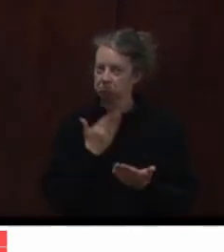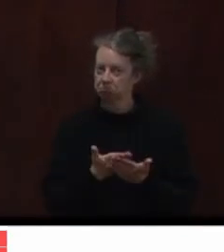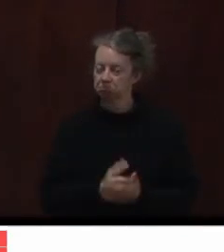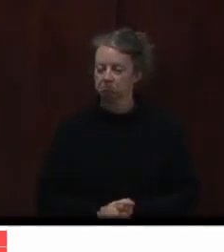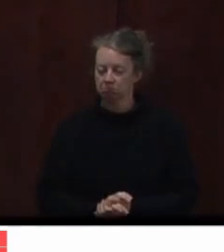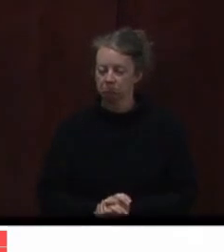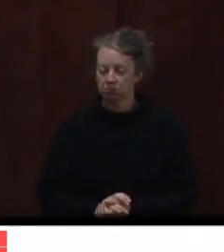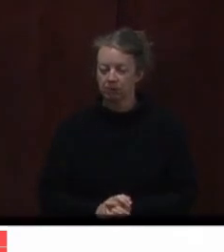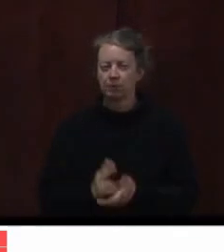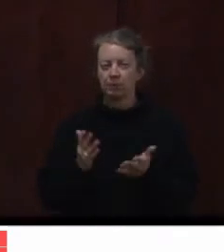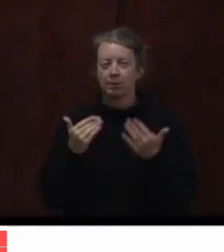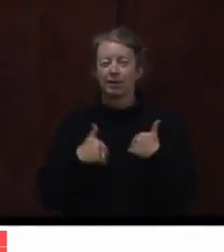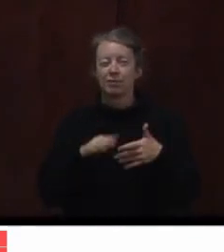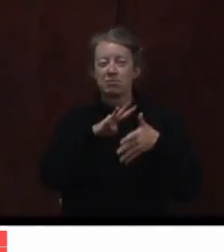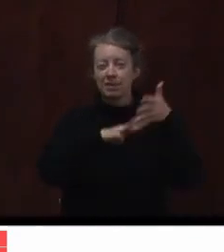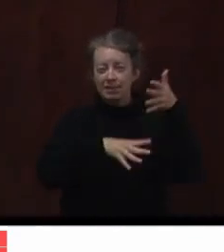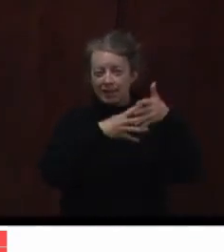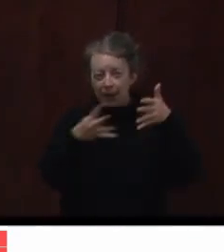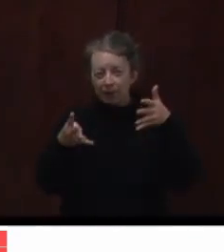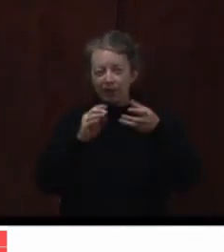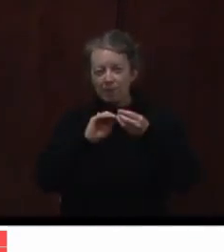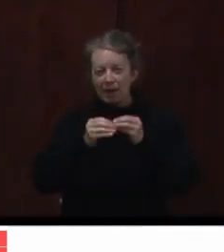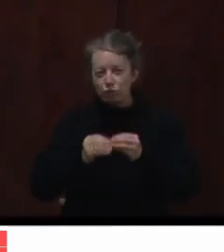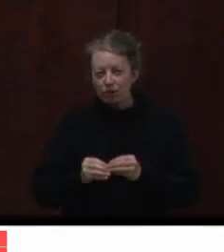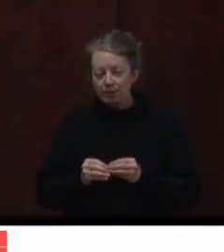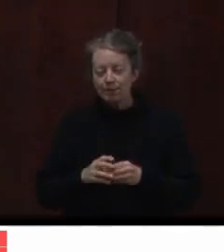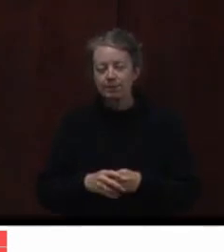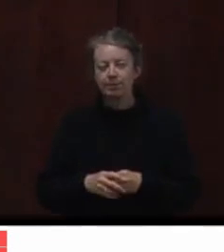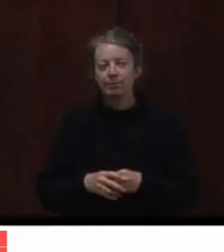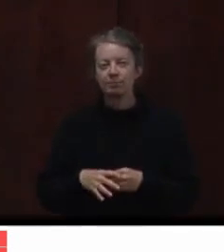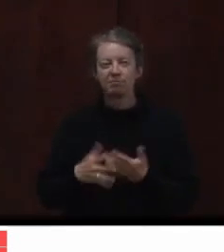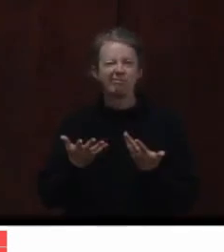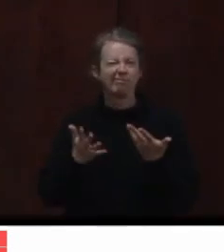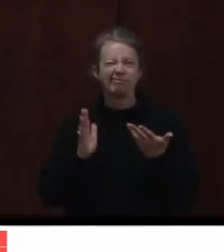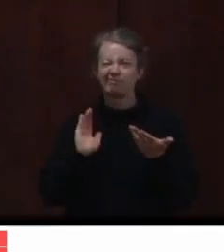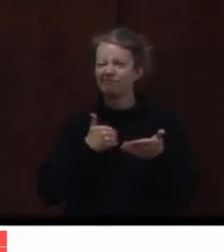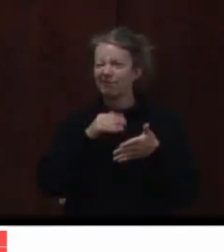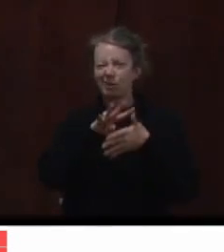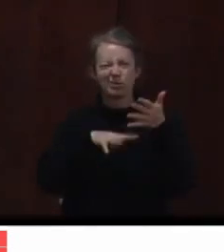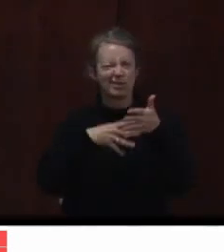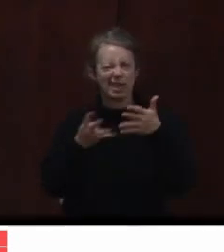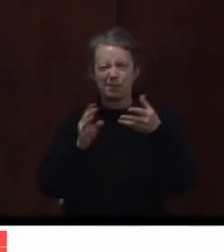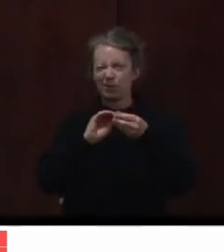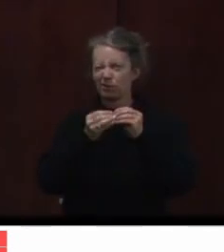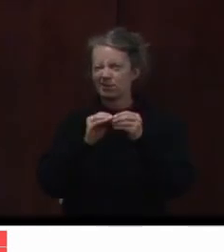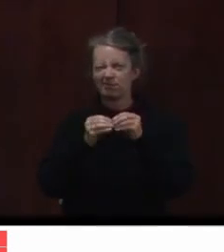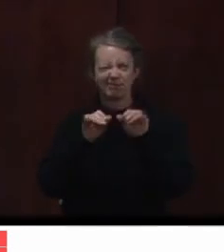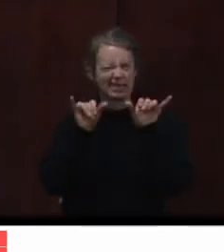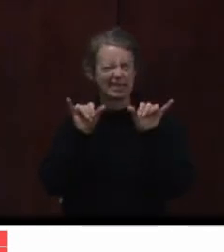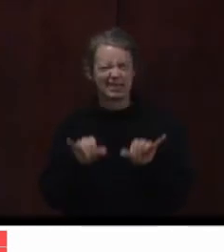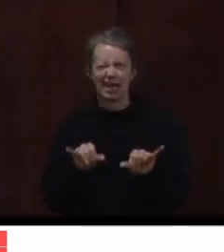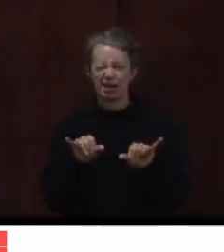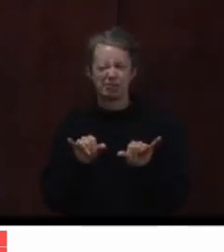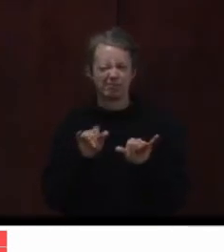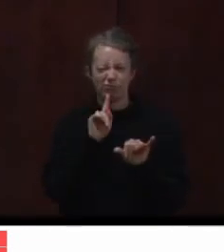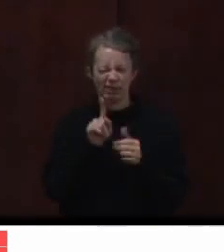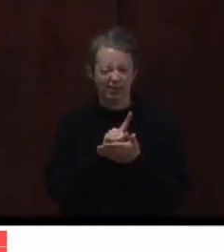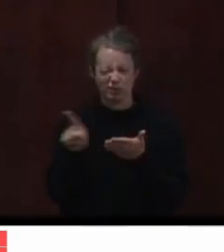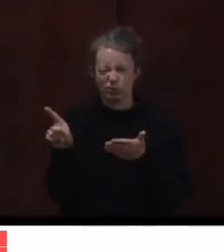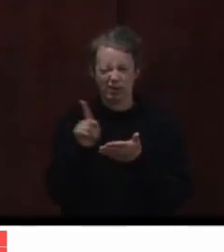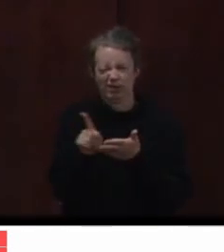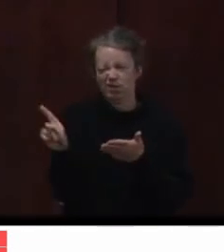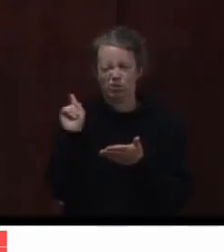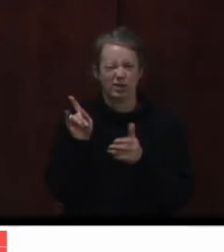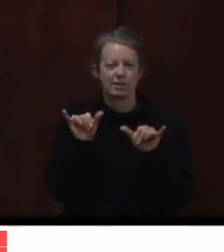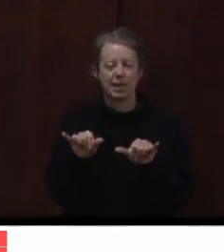And then this is our table of metrics. The table hasn't changed significantly in the last week. There was a slight bump